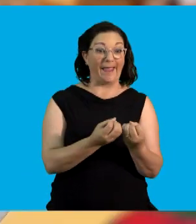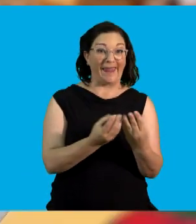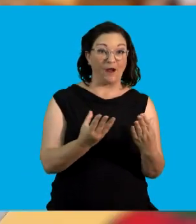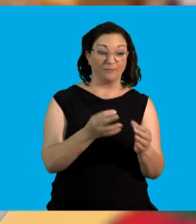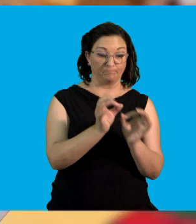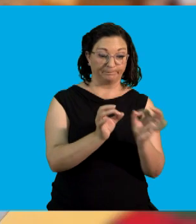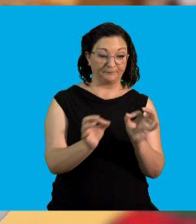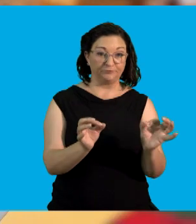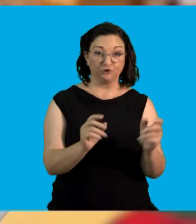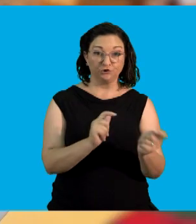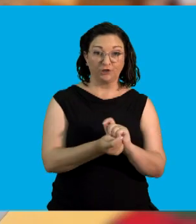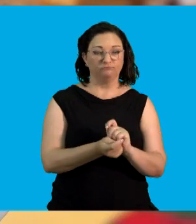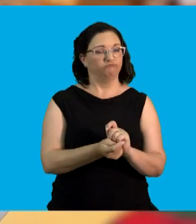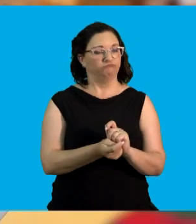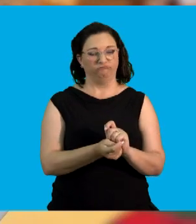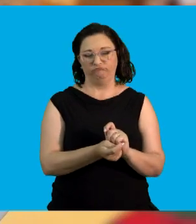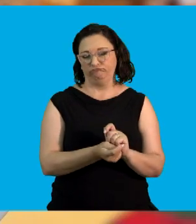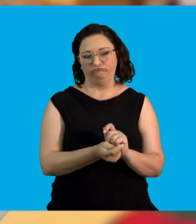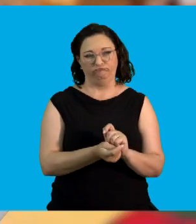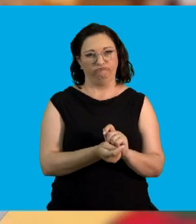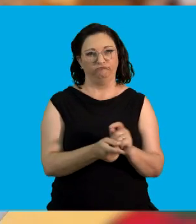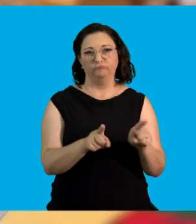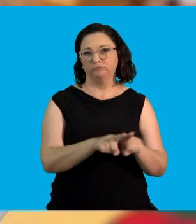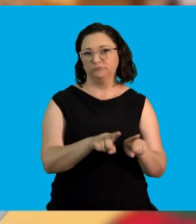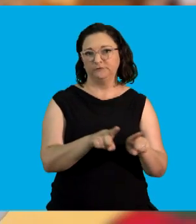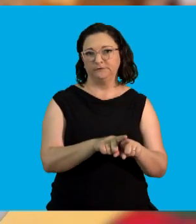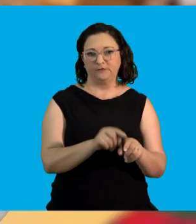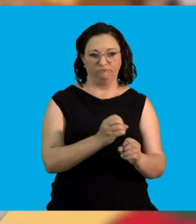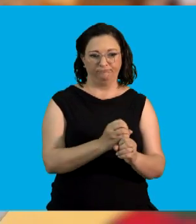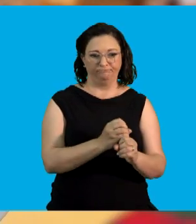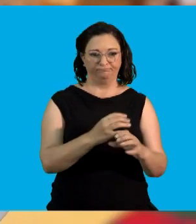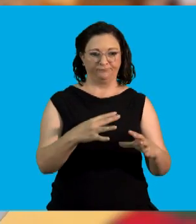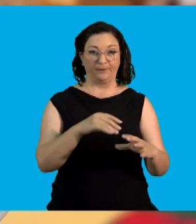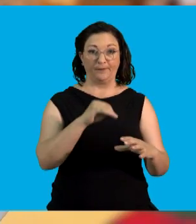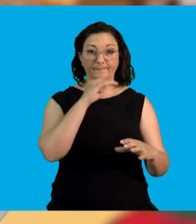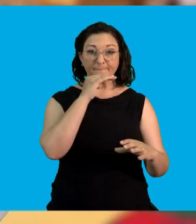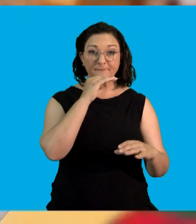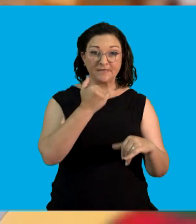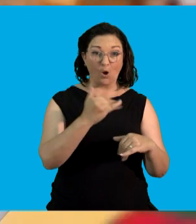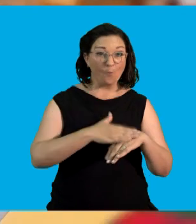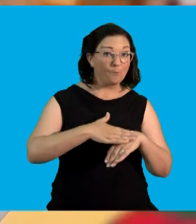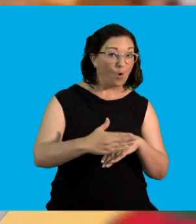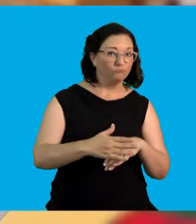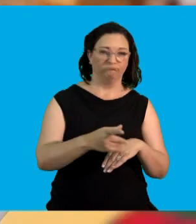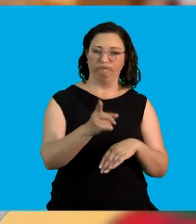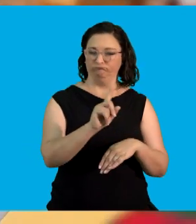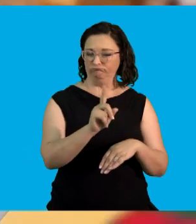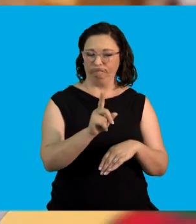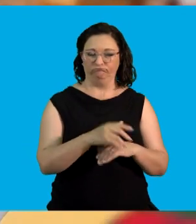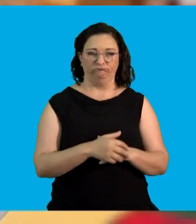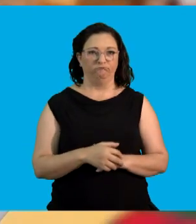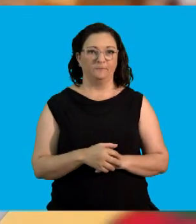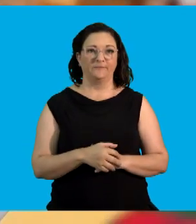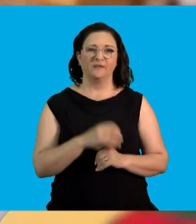not going to change. If we are saying that the particles are going to expand, we do not mean that the number of particles will